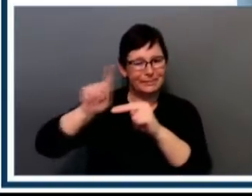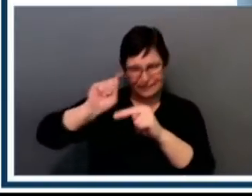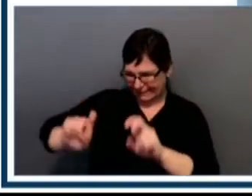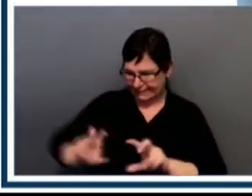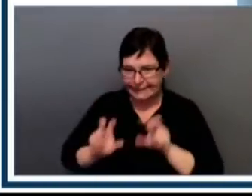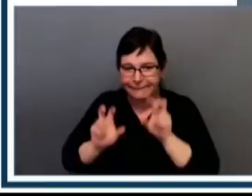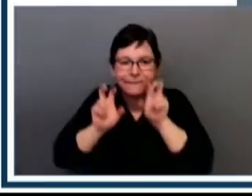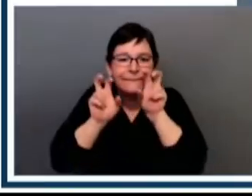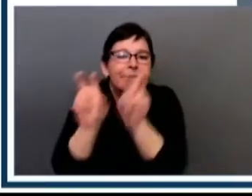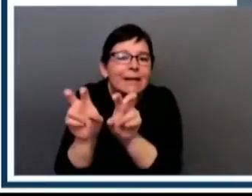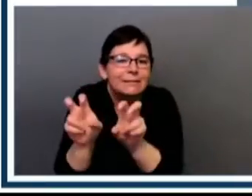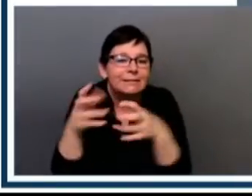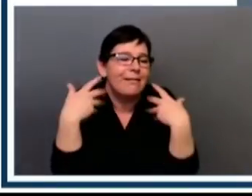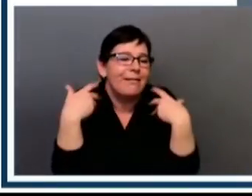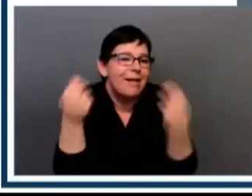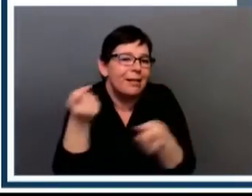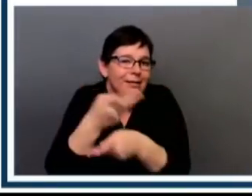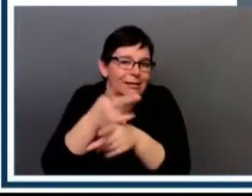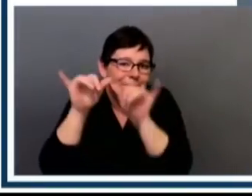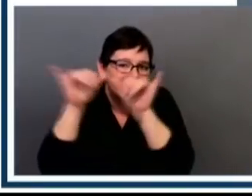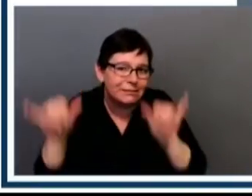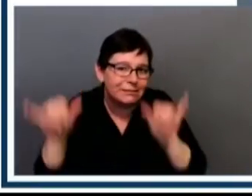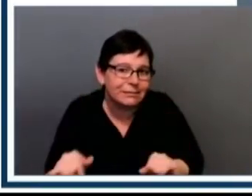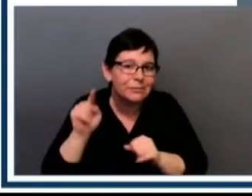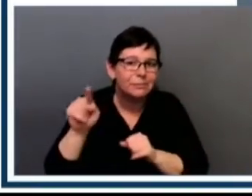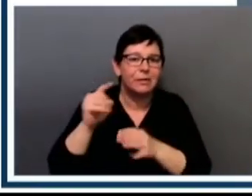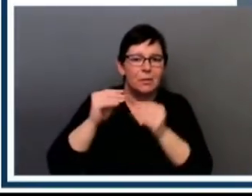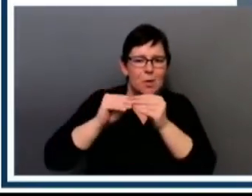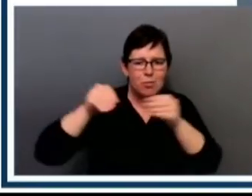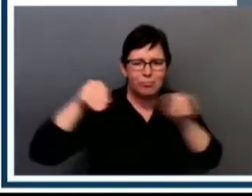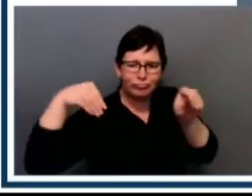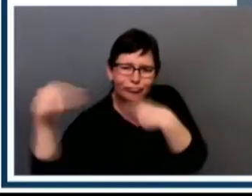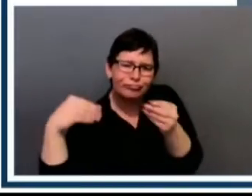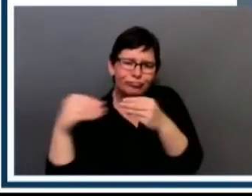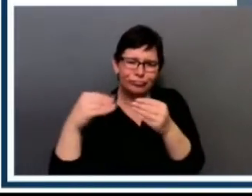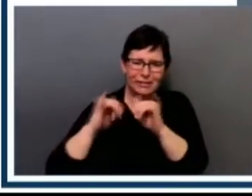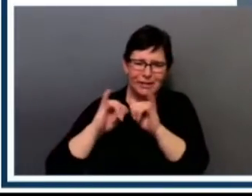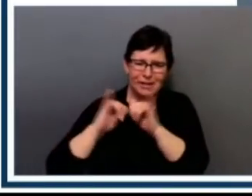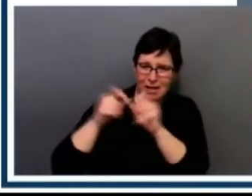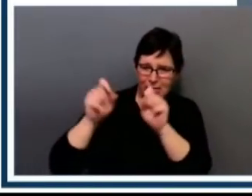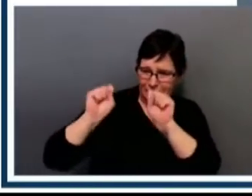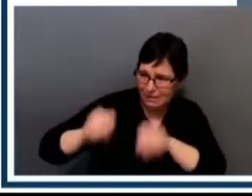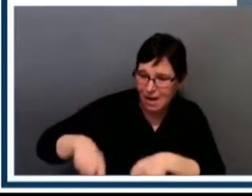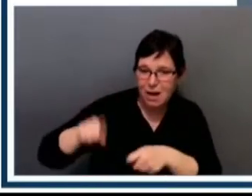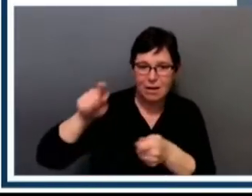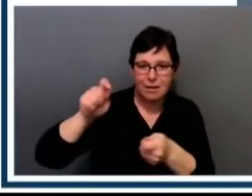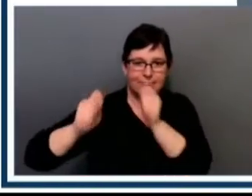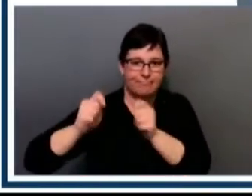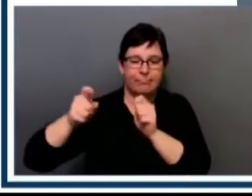communities. Next, we'll go to Stephen Cook from the Chronicle Herald. Go ahead, Stephen.